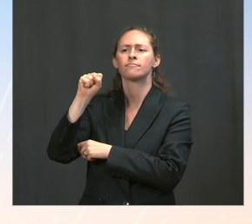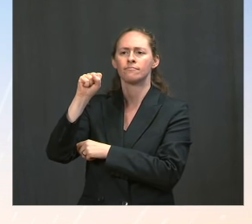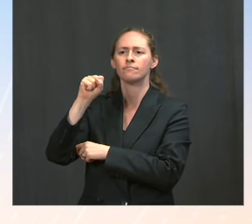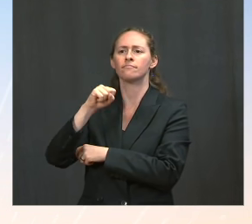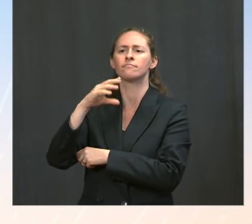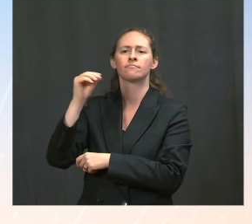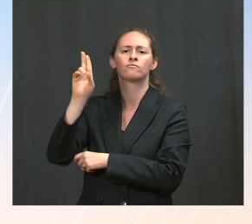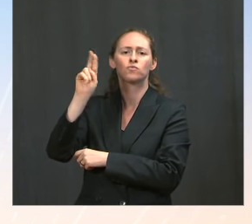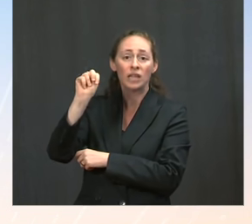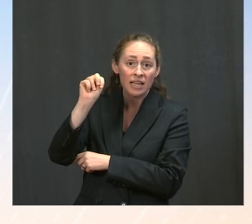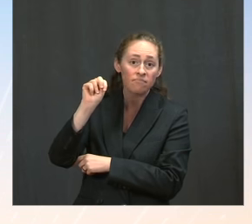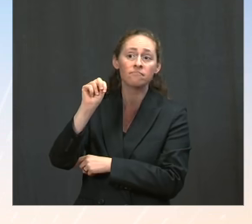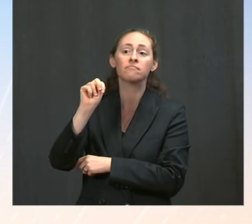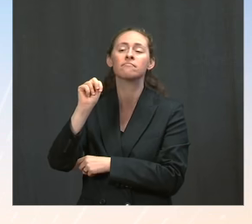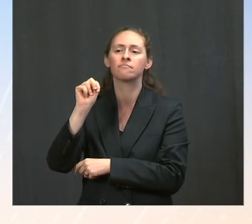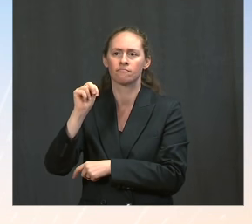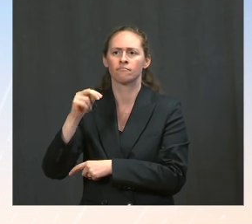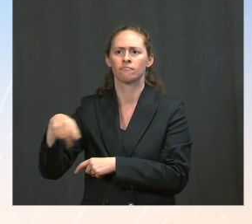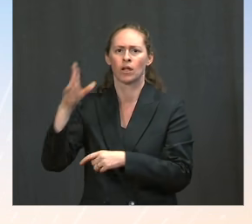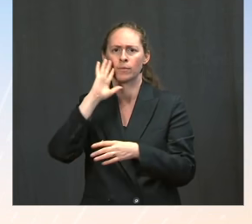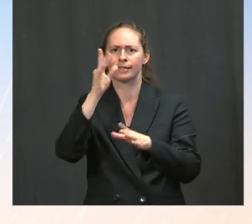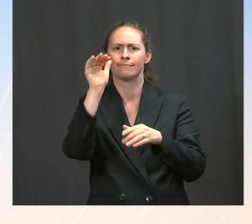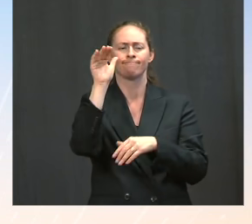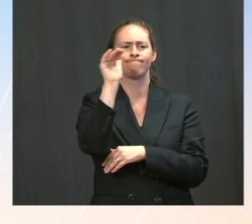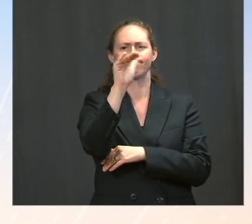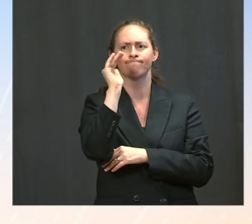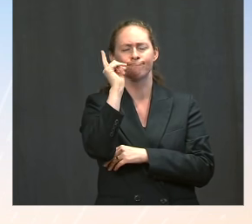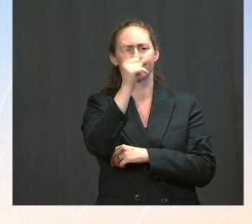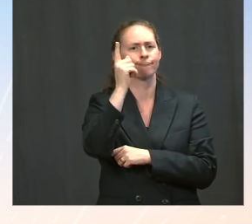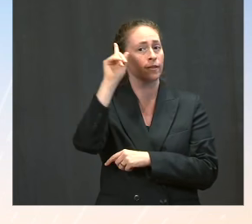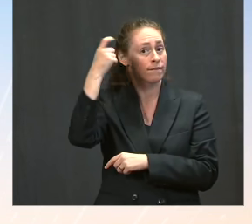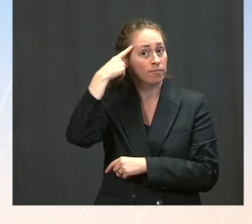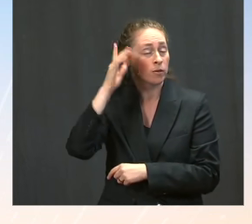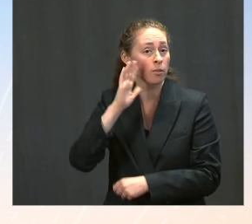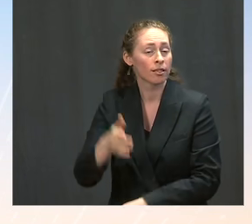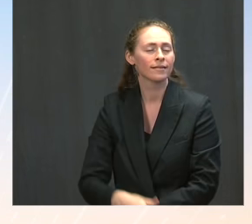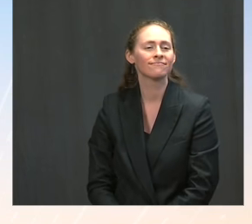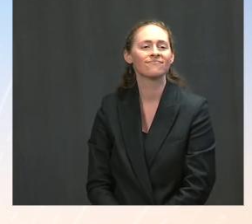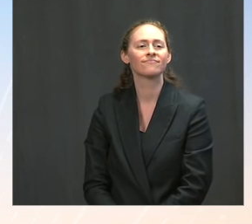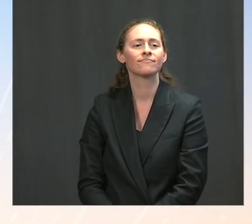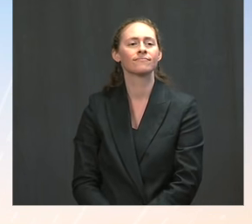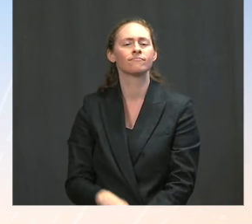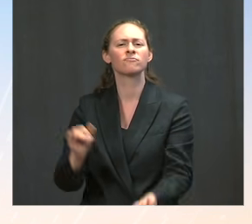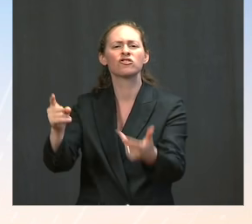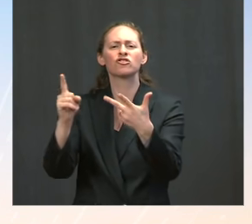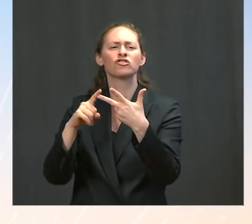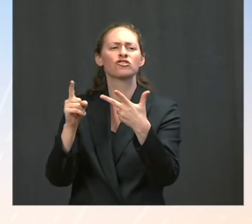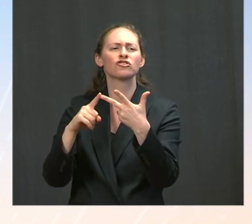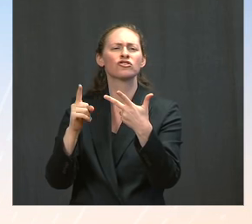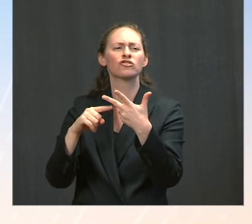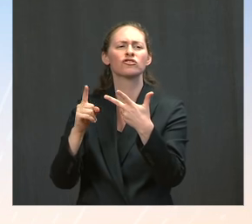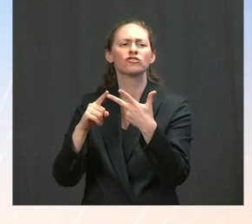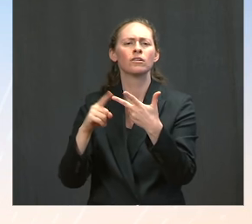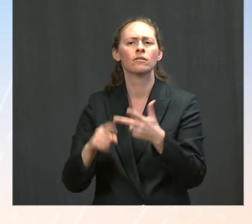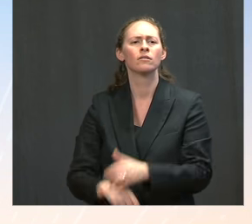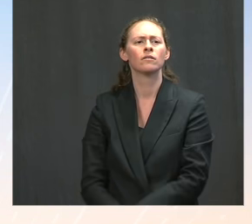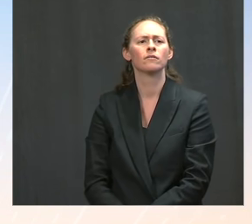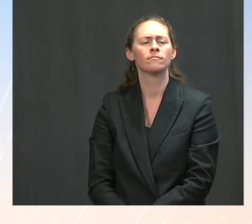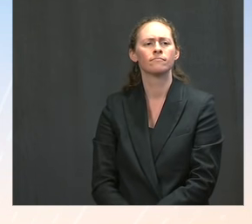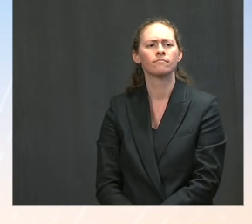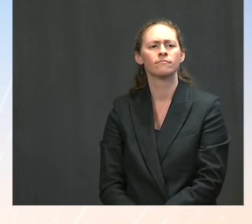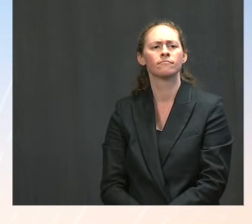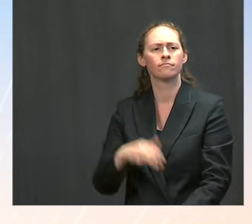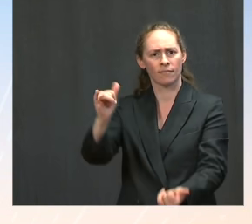the actions of the Cuban government. And then last, real quick, National Association of Realtors says that home prices are up 24.3% from a year